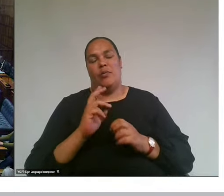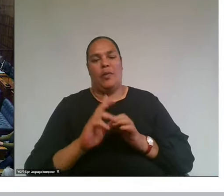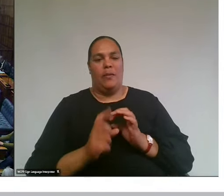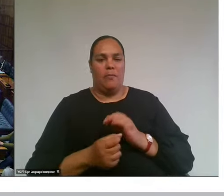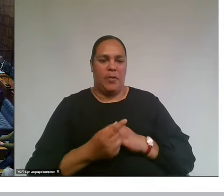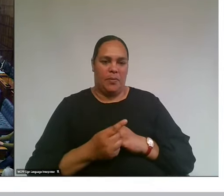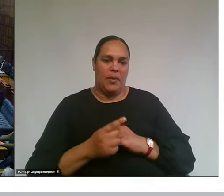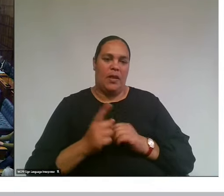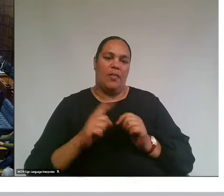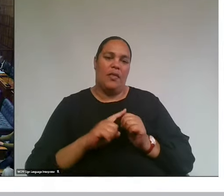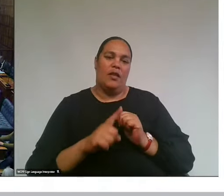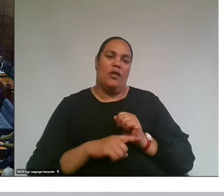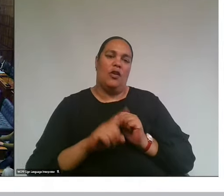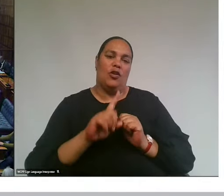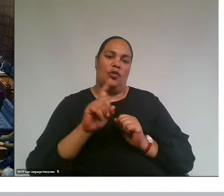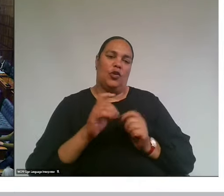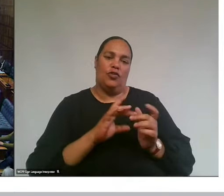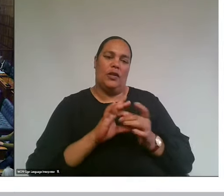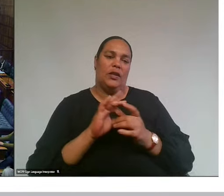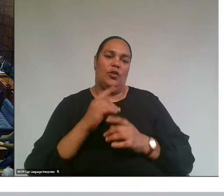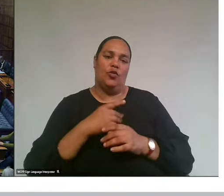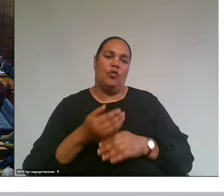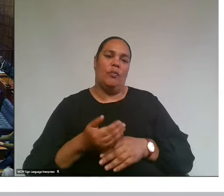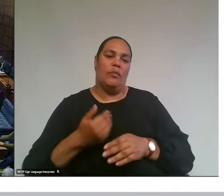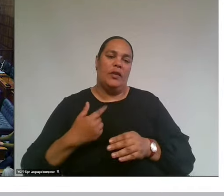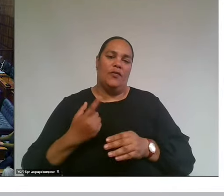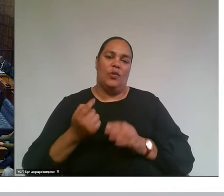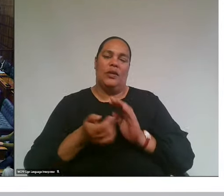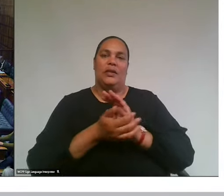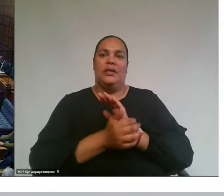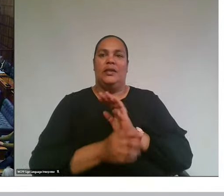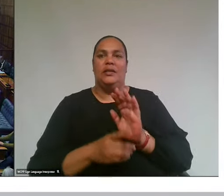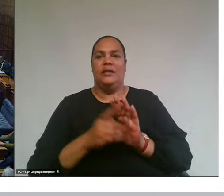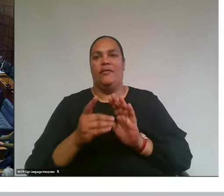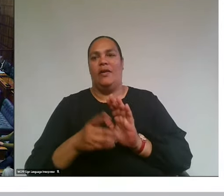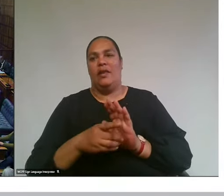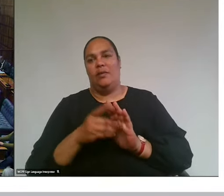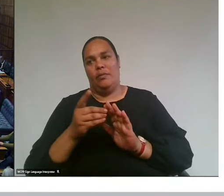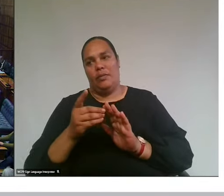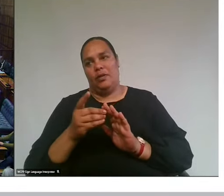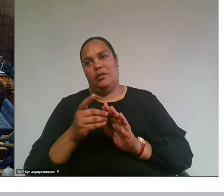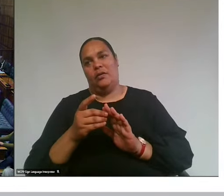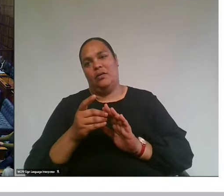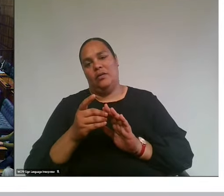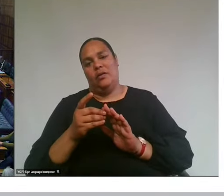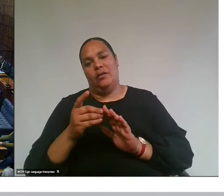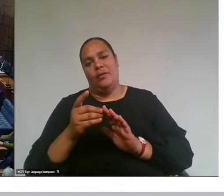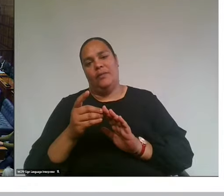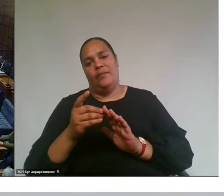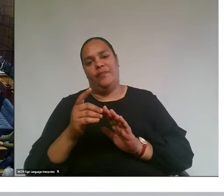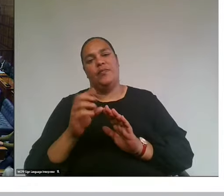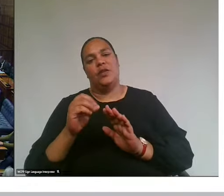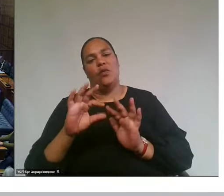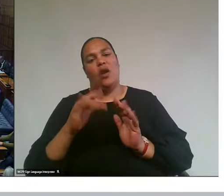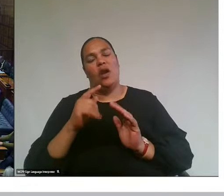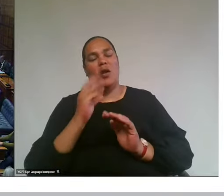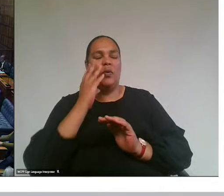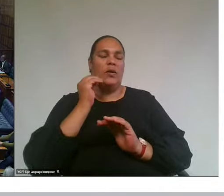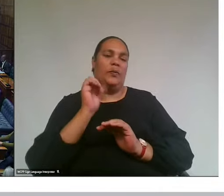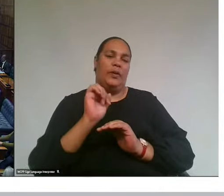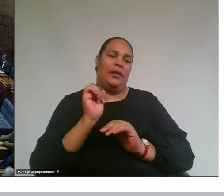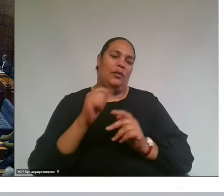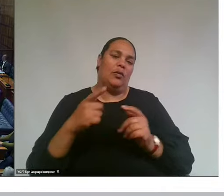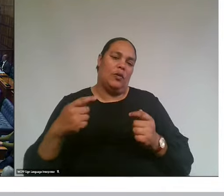and then a last question linking on to the previous one of skills development how do you experience the